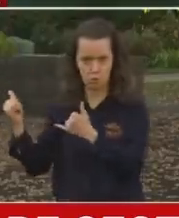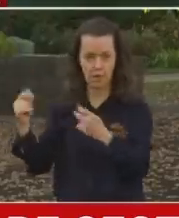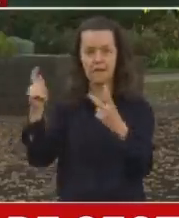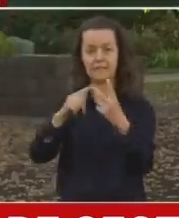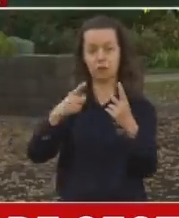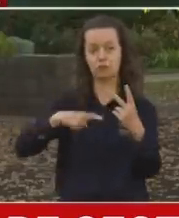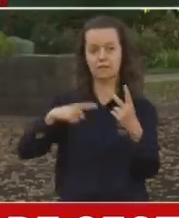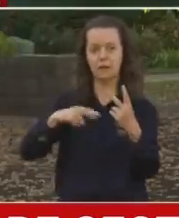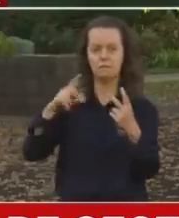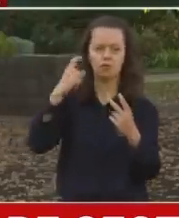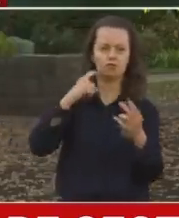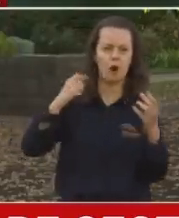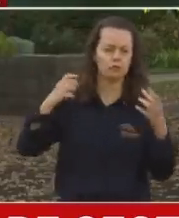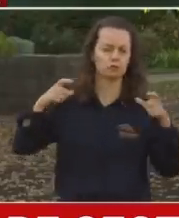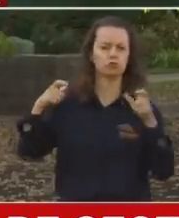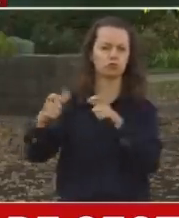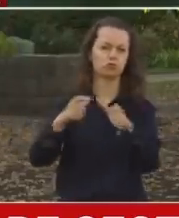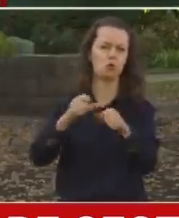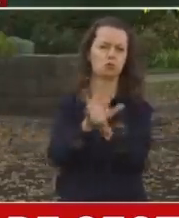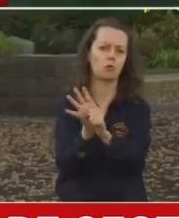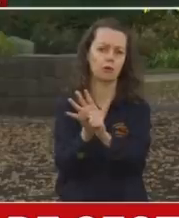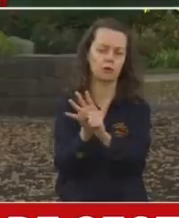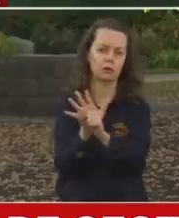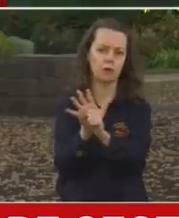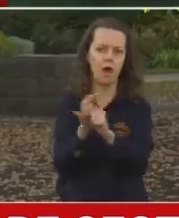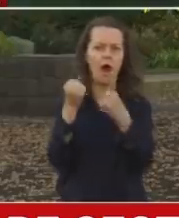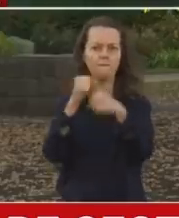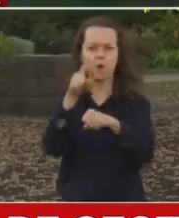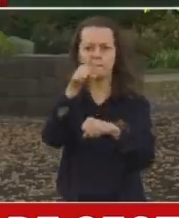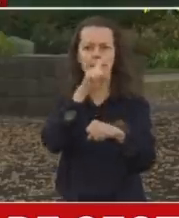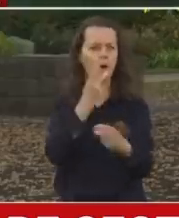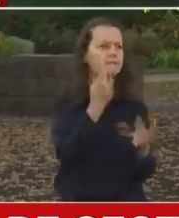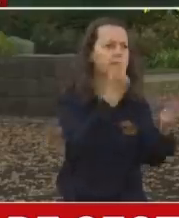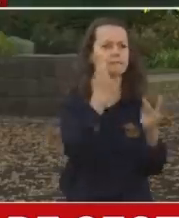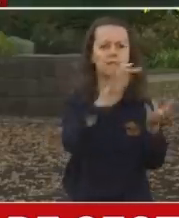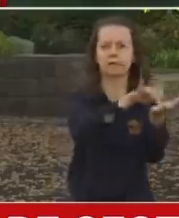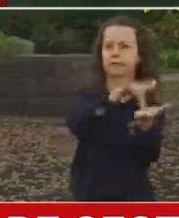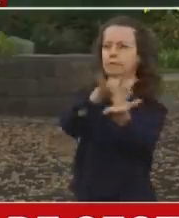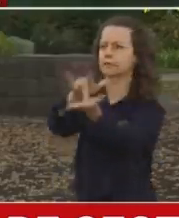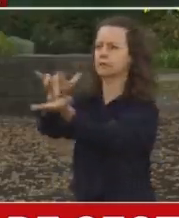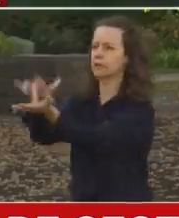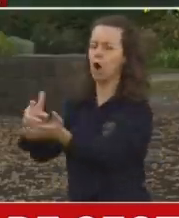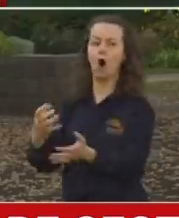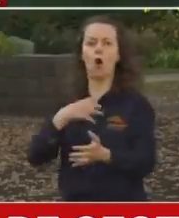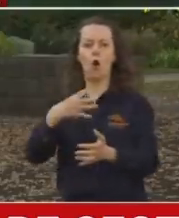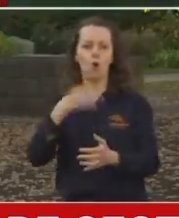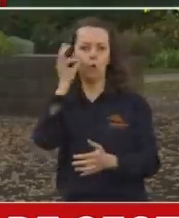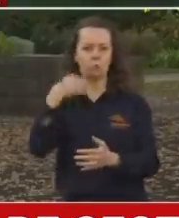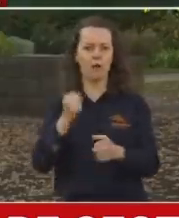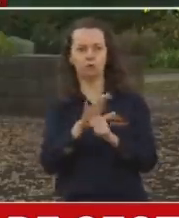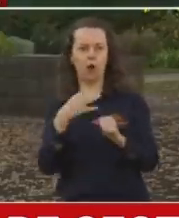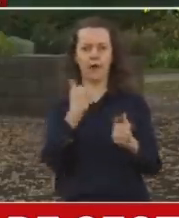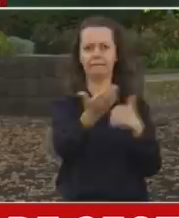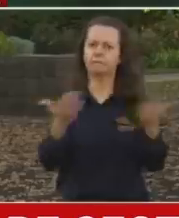now. Neck and neck with it. So the next couple of days are going to be so, so critical. And I just want to say to people that it may get